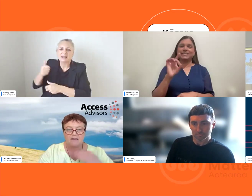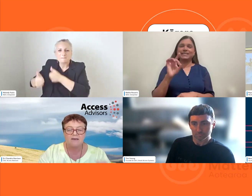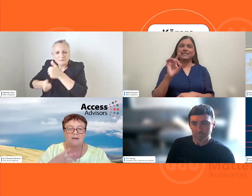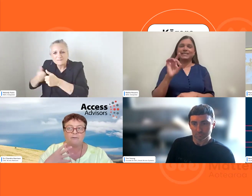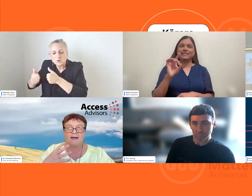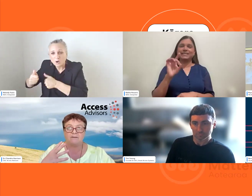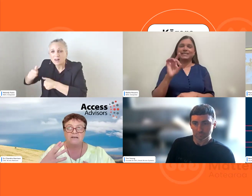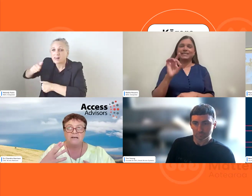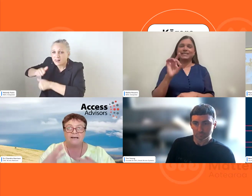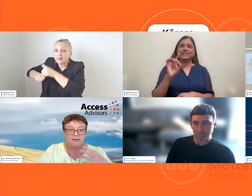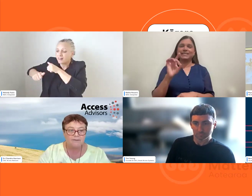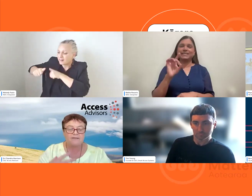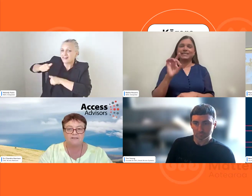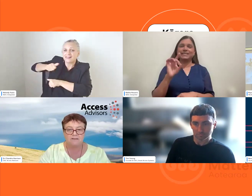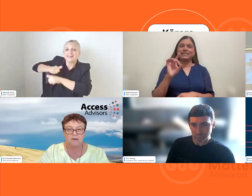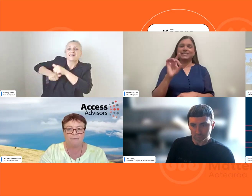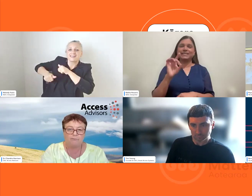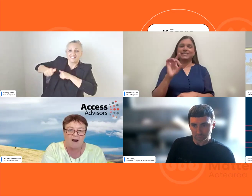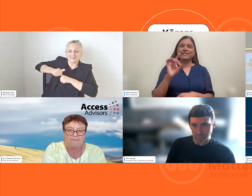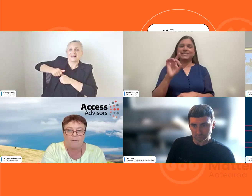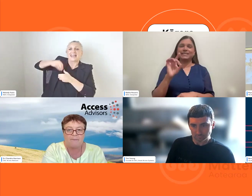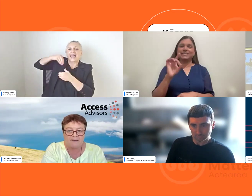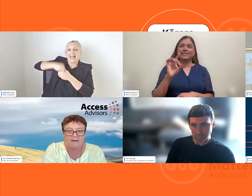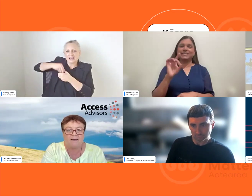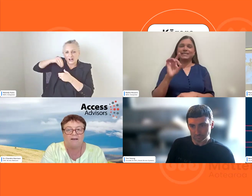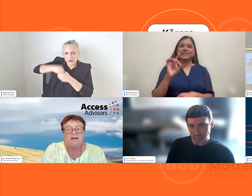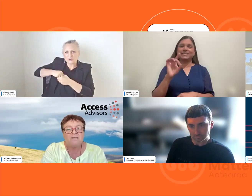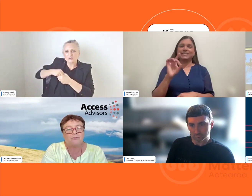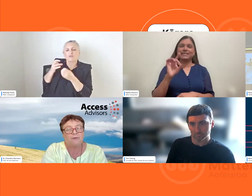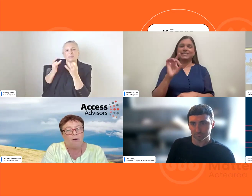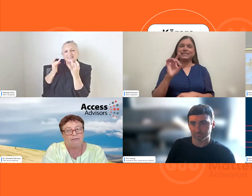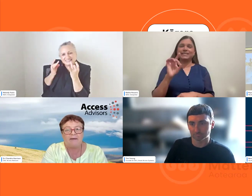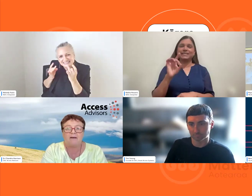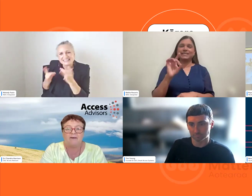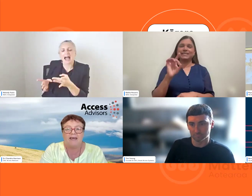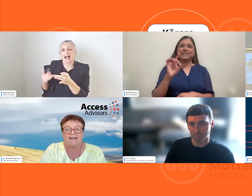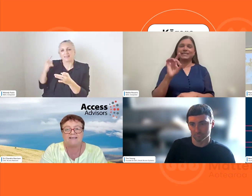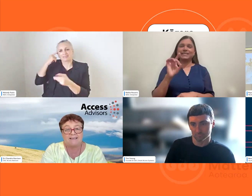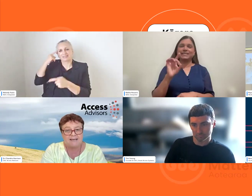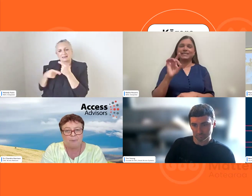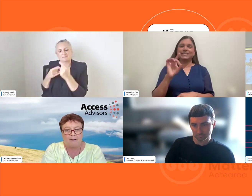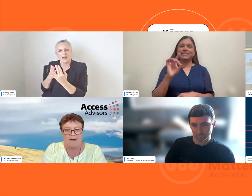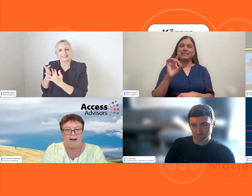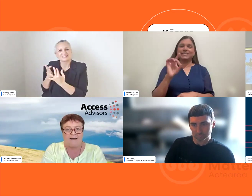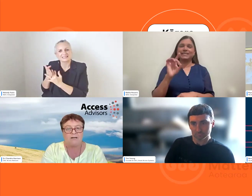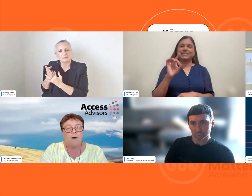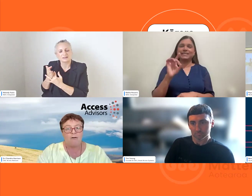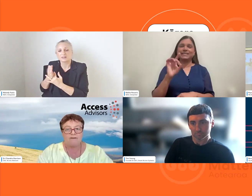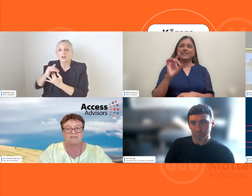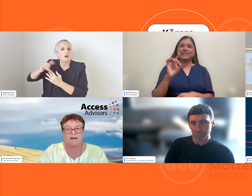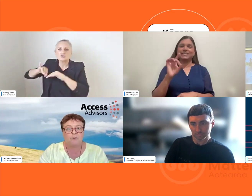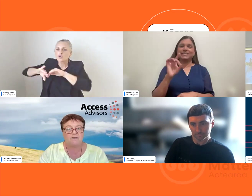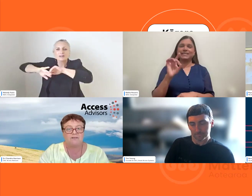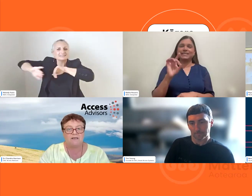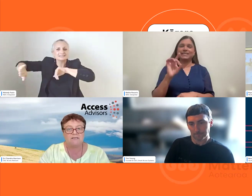and the thinking around inclusive design right from the beginning. So not thinking of it as a separate part of